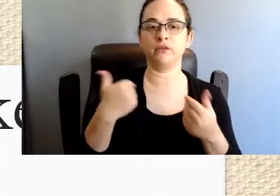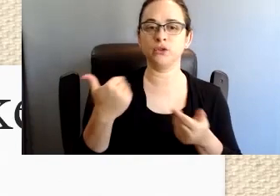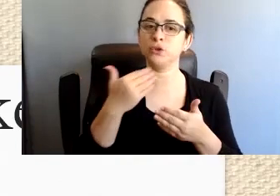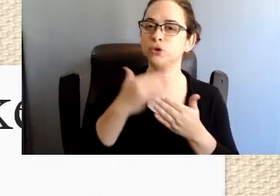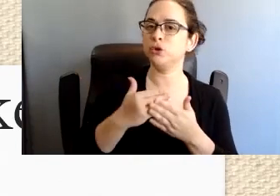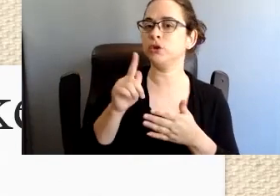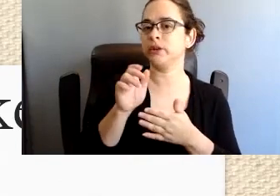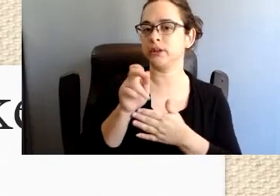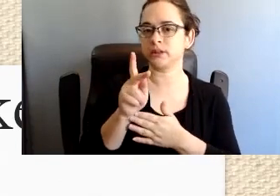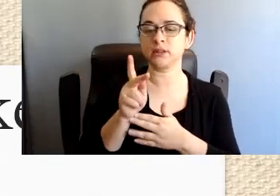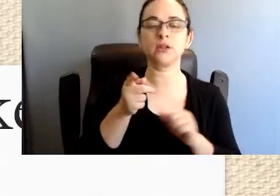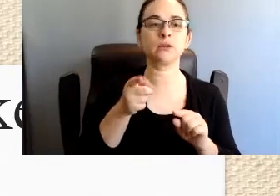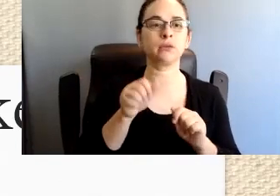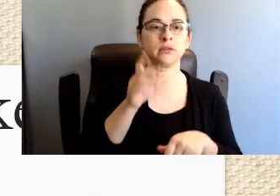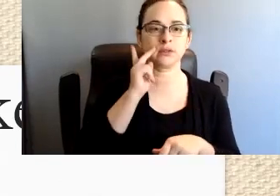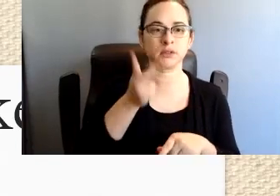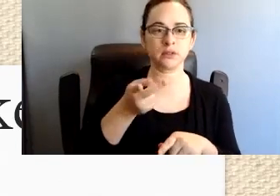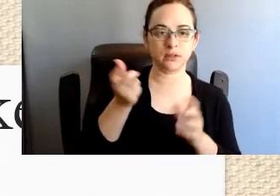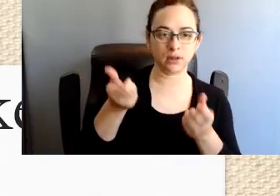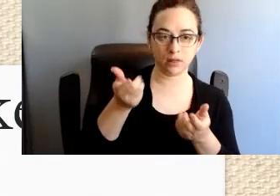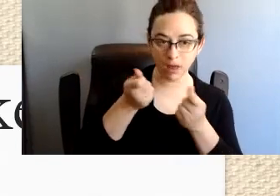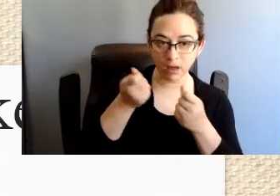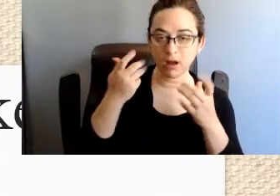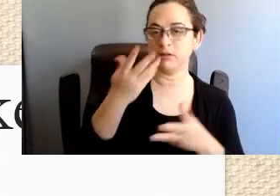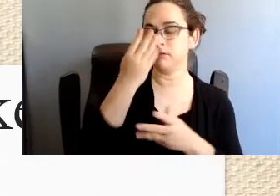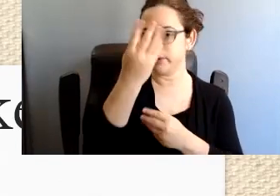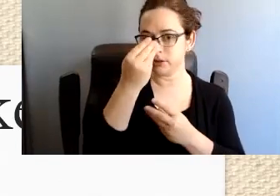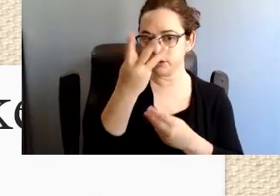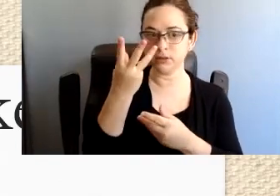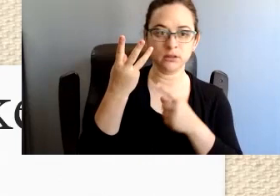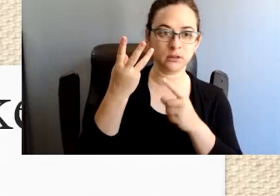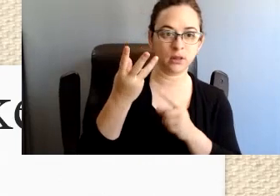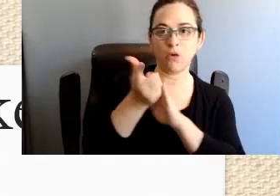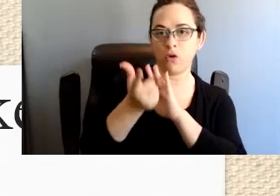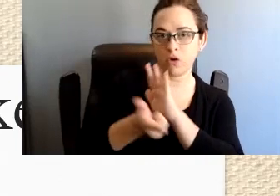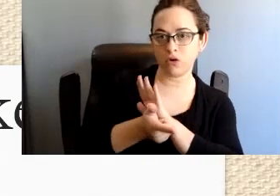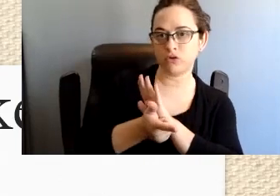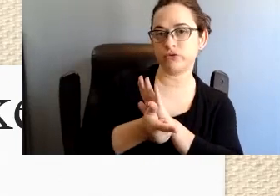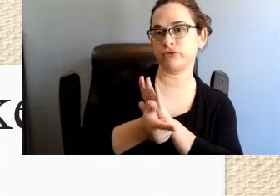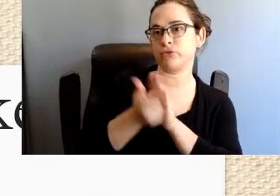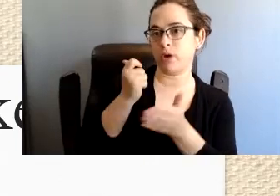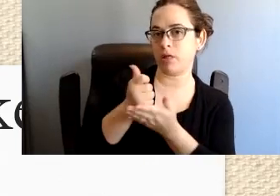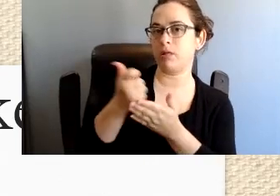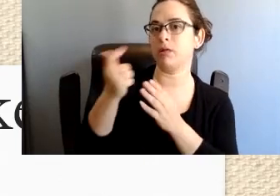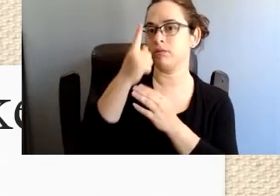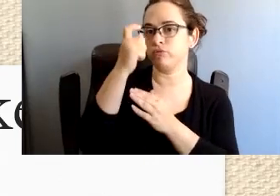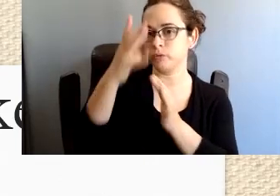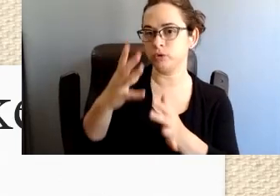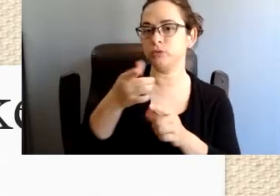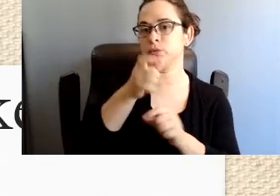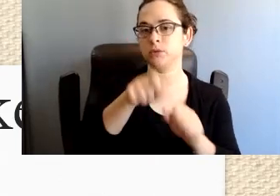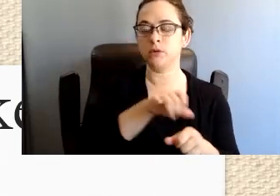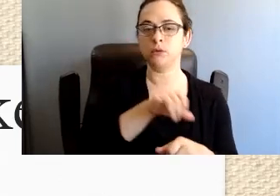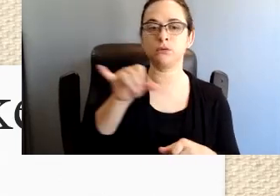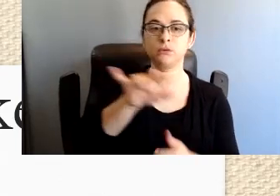immigrantrising.org, which gives you all the information on laws that it helps dreamers. And then you can always reach out to organizations,